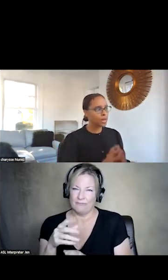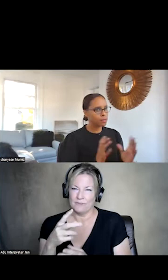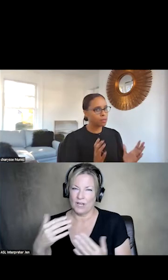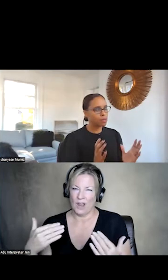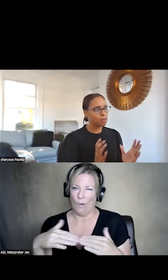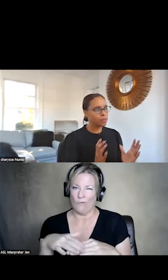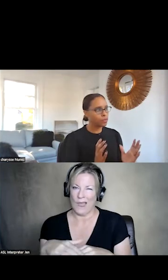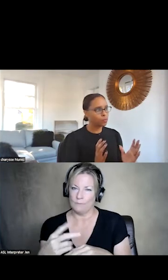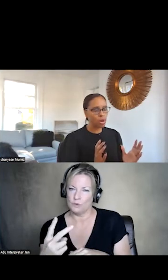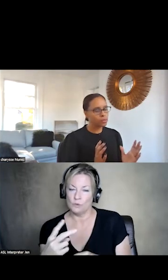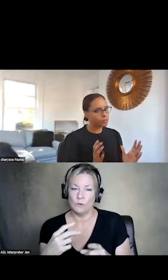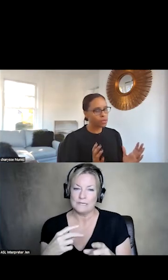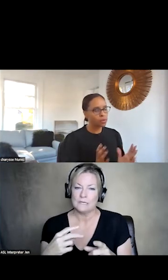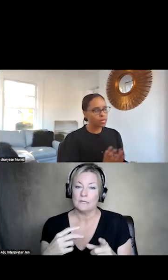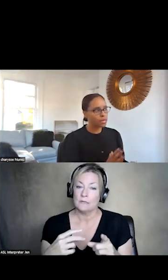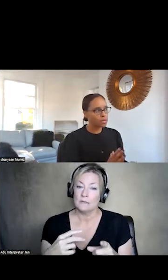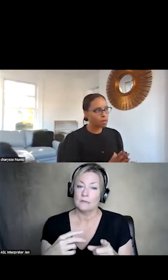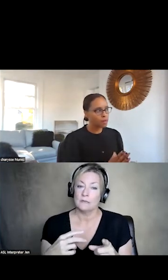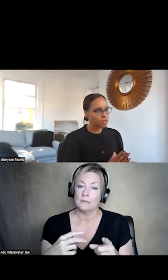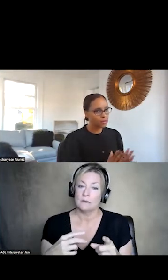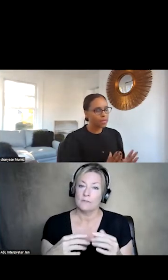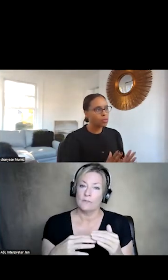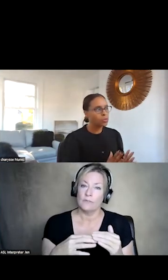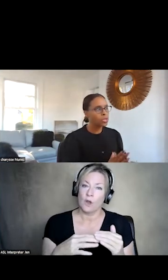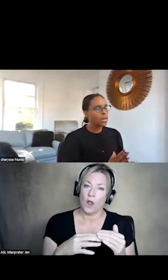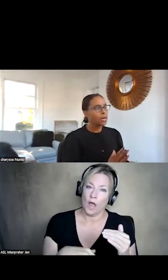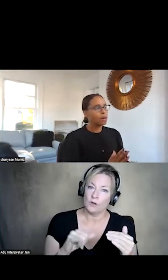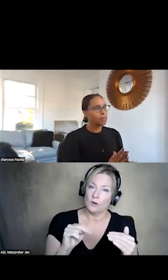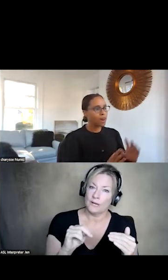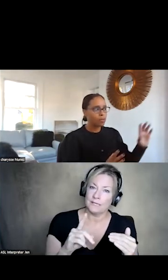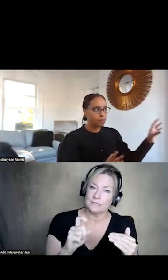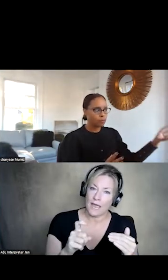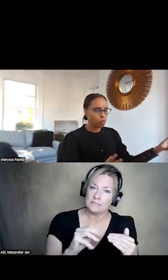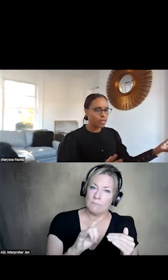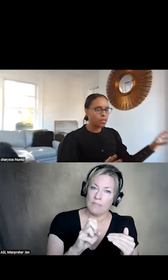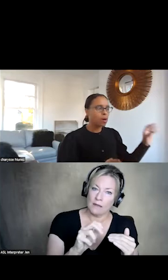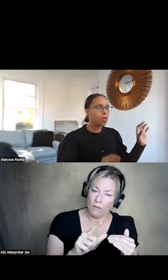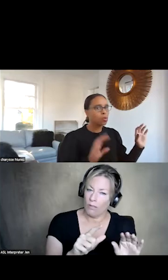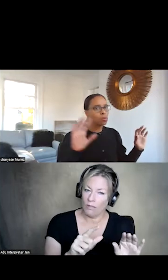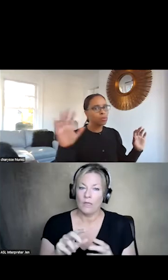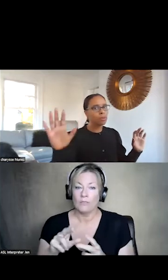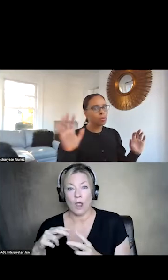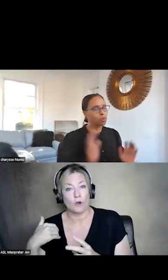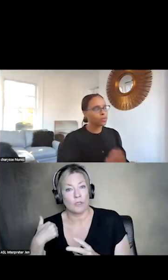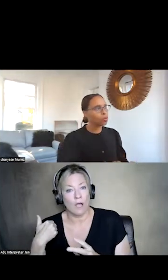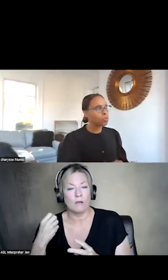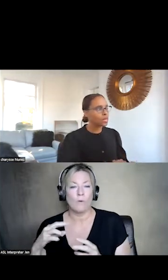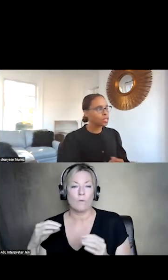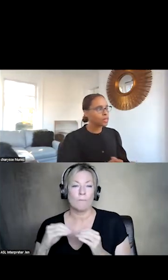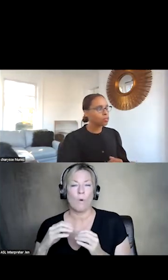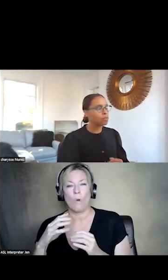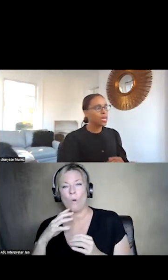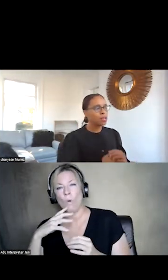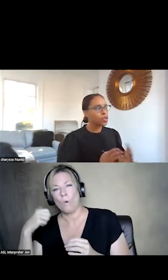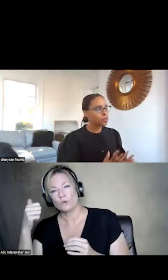they're not they under-index as millennials. They're either quite young or they're more on the older